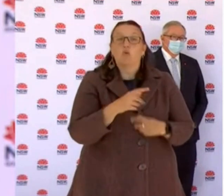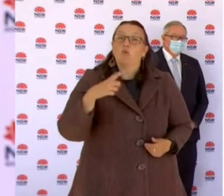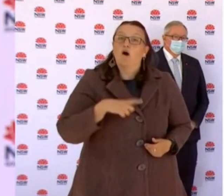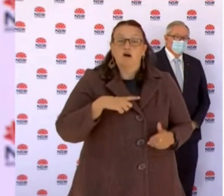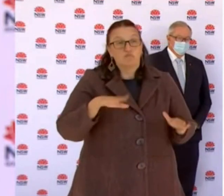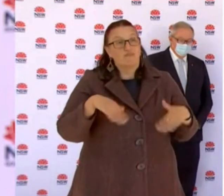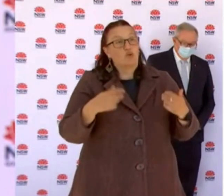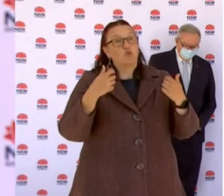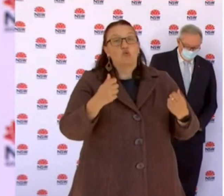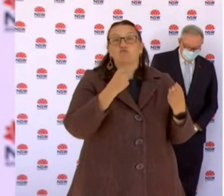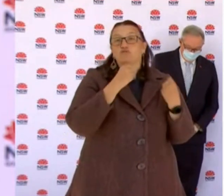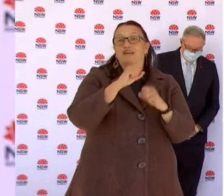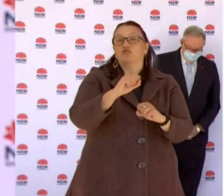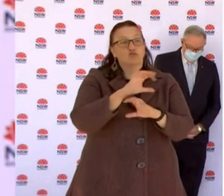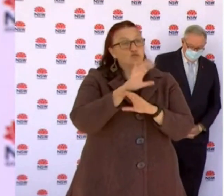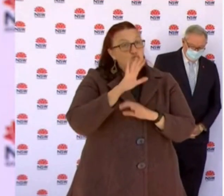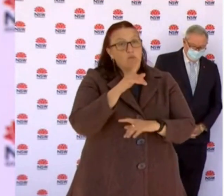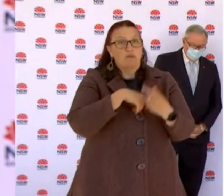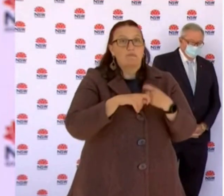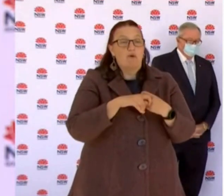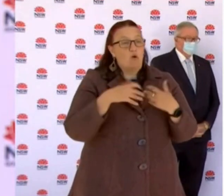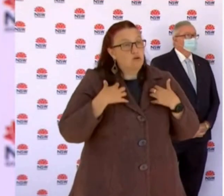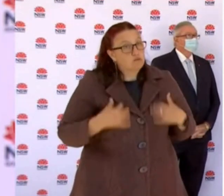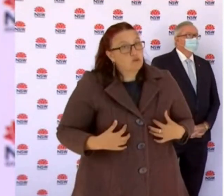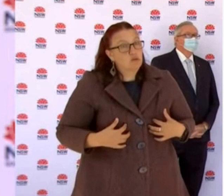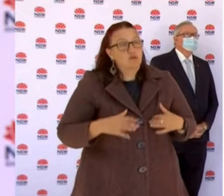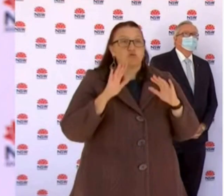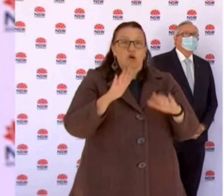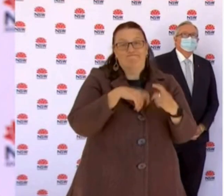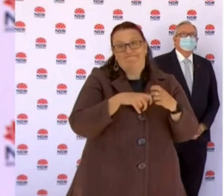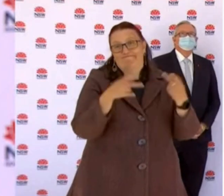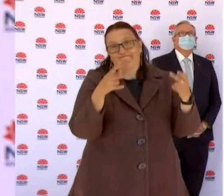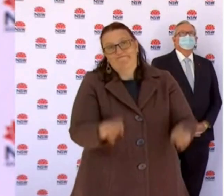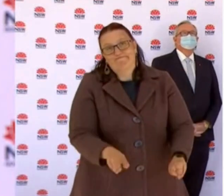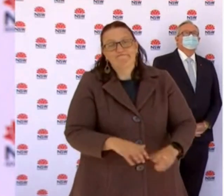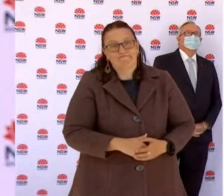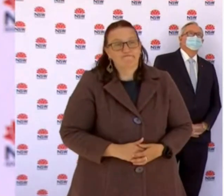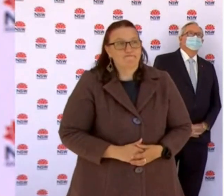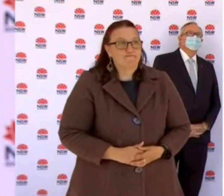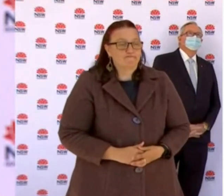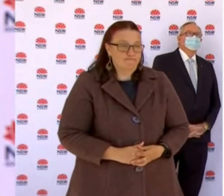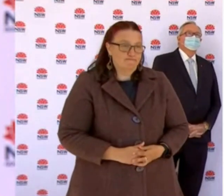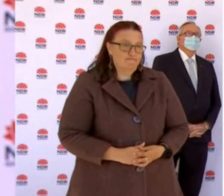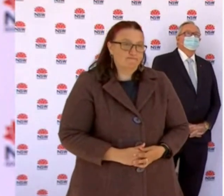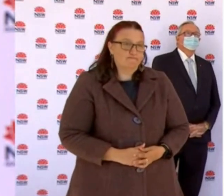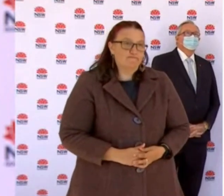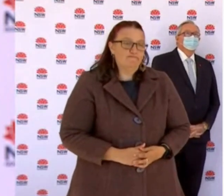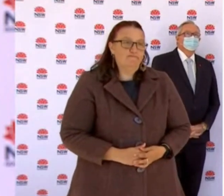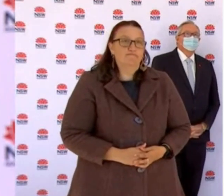good protection against hospitalisation and death associated with exposure to